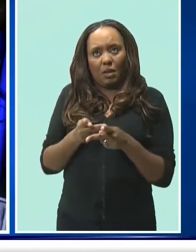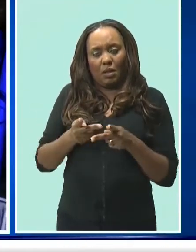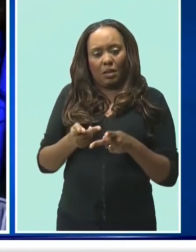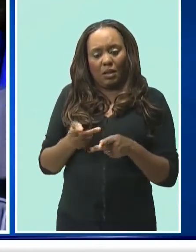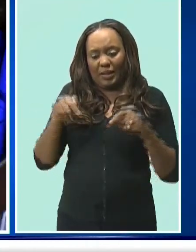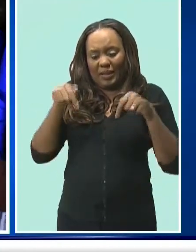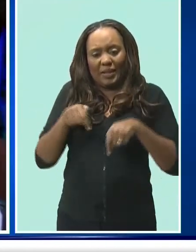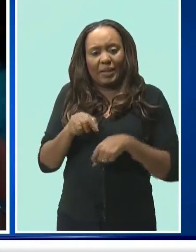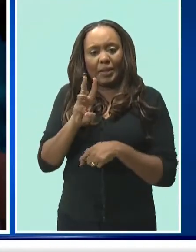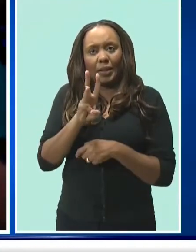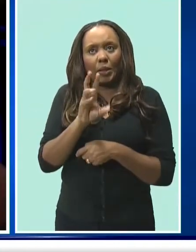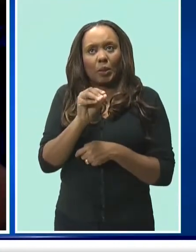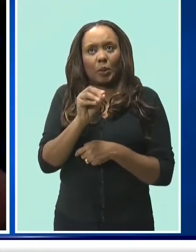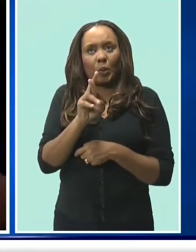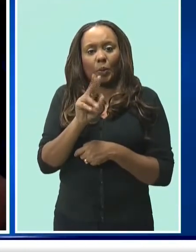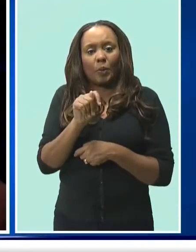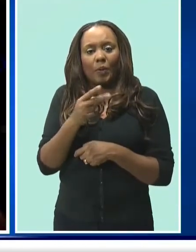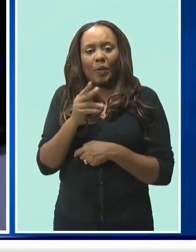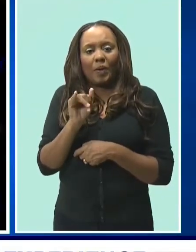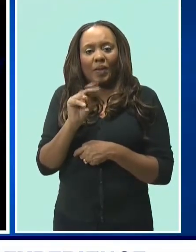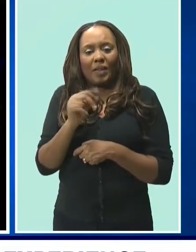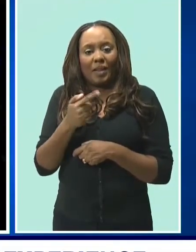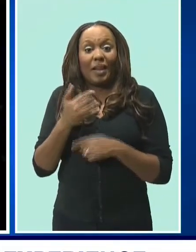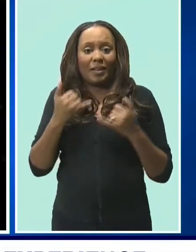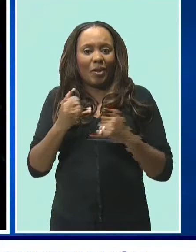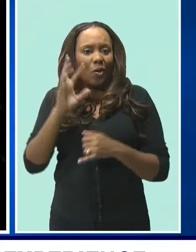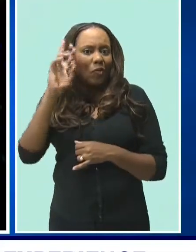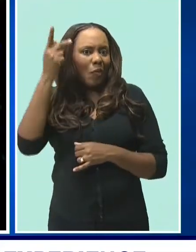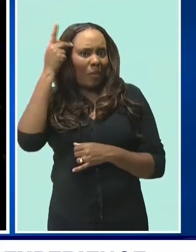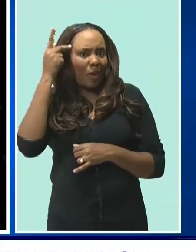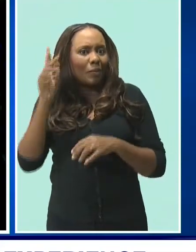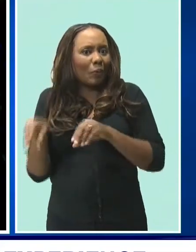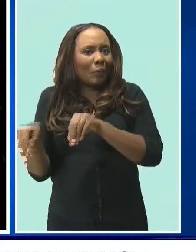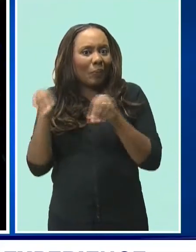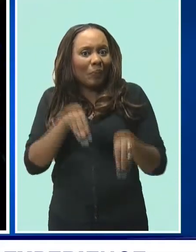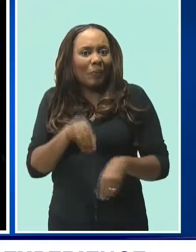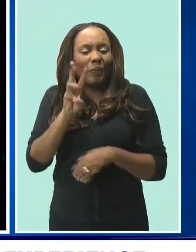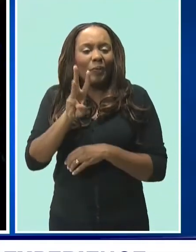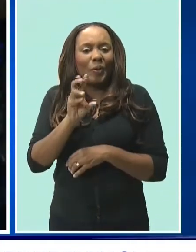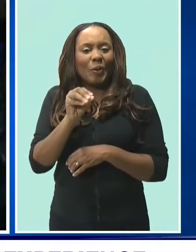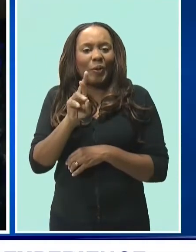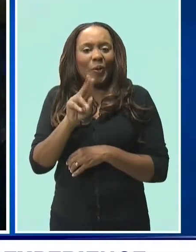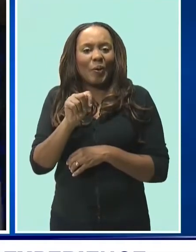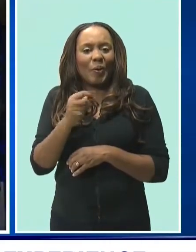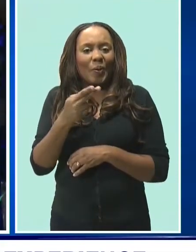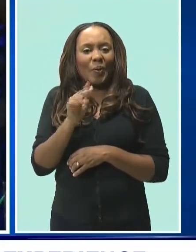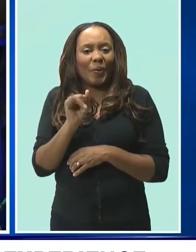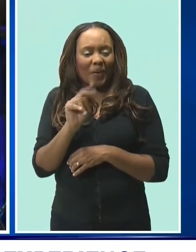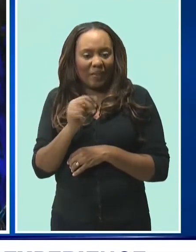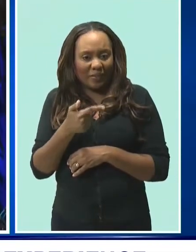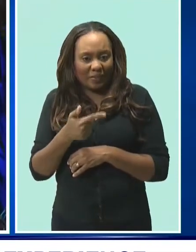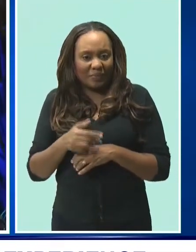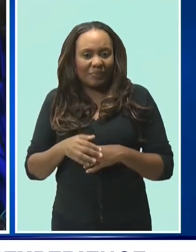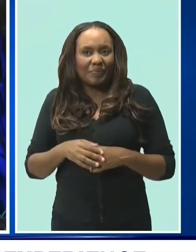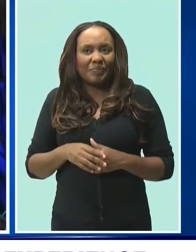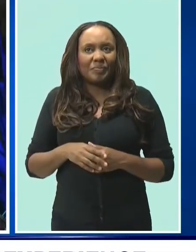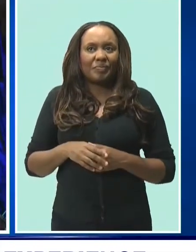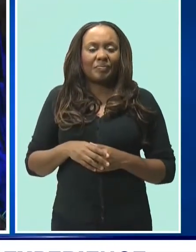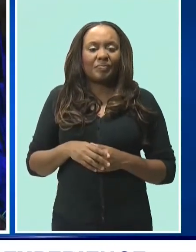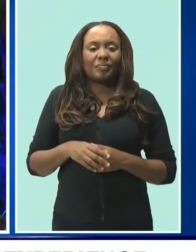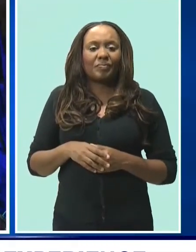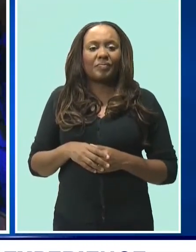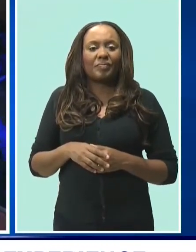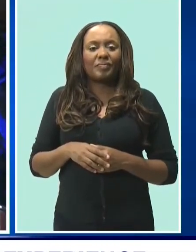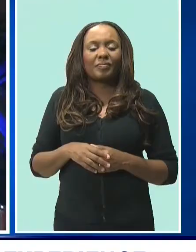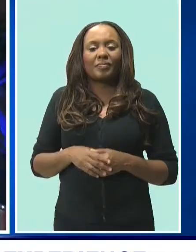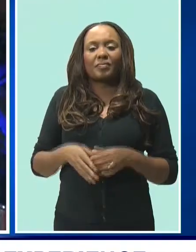I mean, even Parliament has moved to Worthing. And he decided to